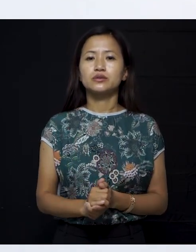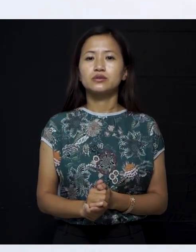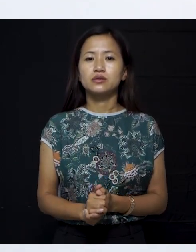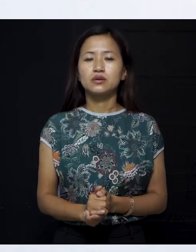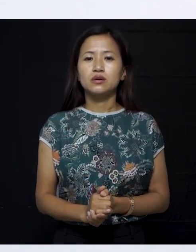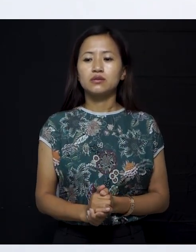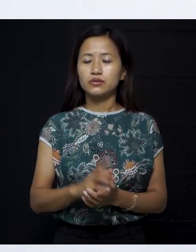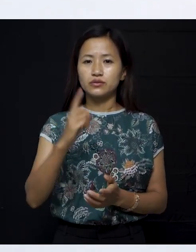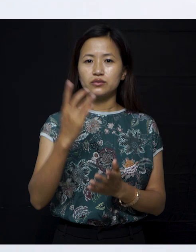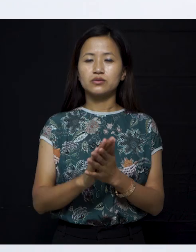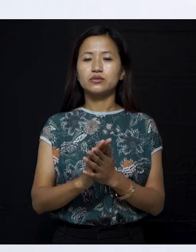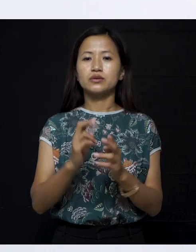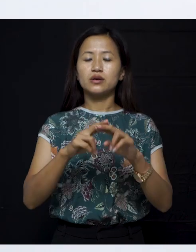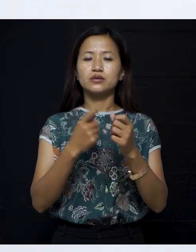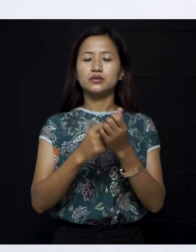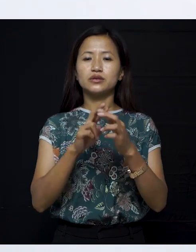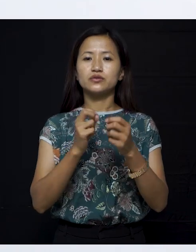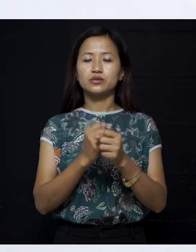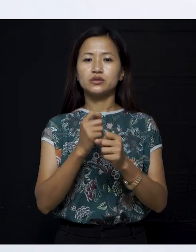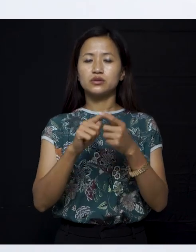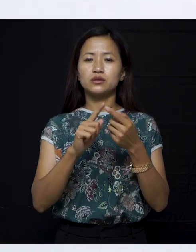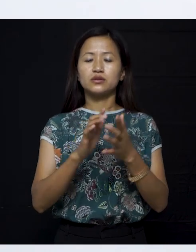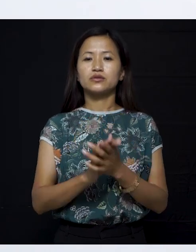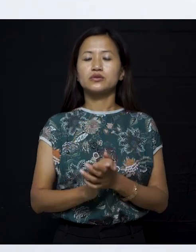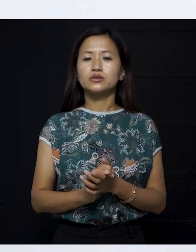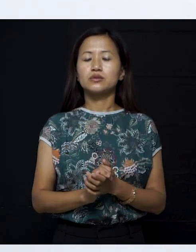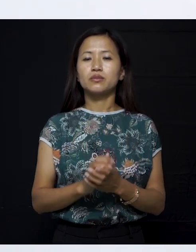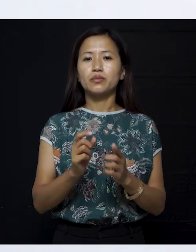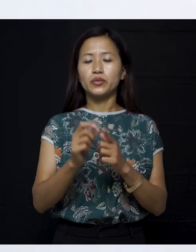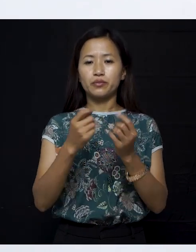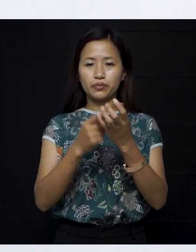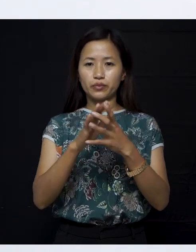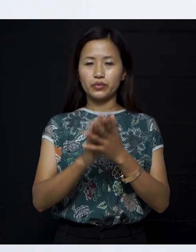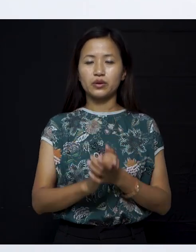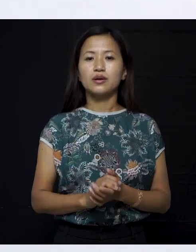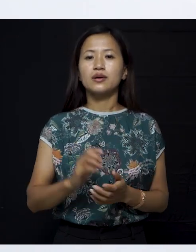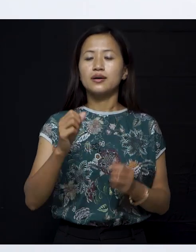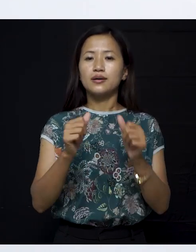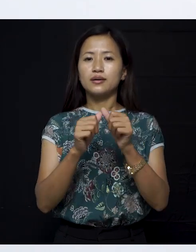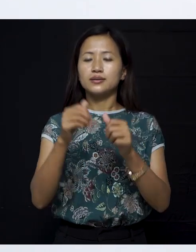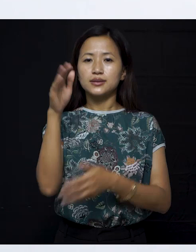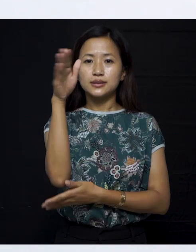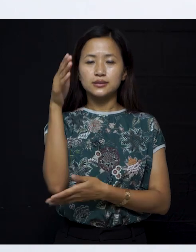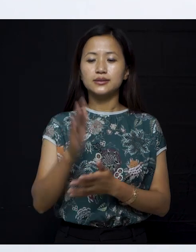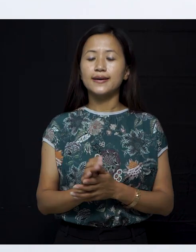is the refugee problem. So this year on August, India has